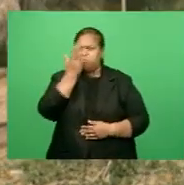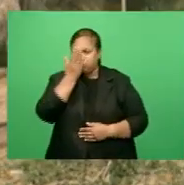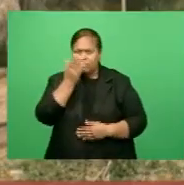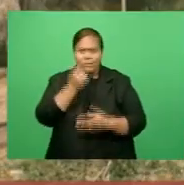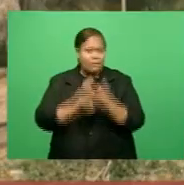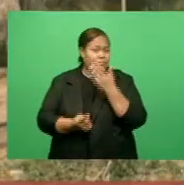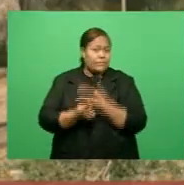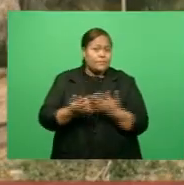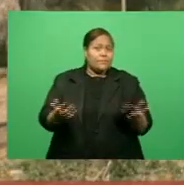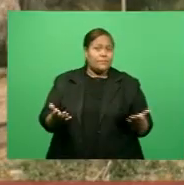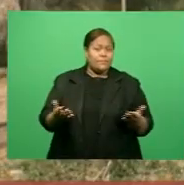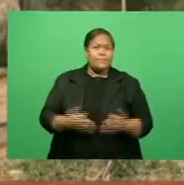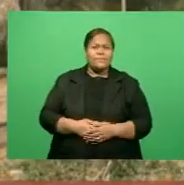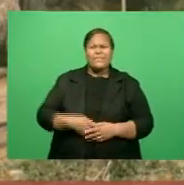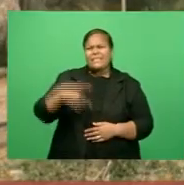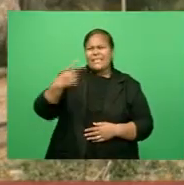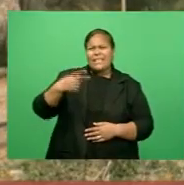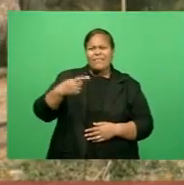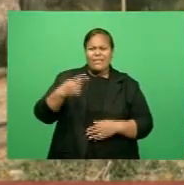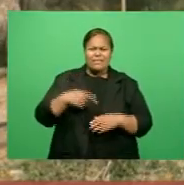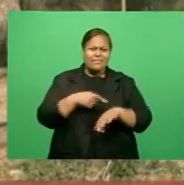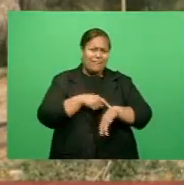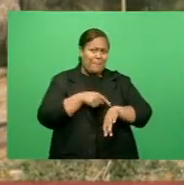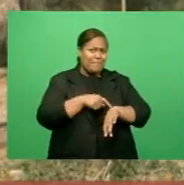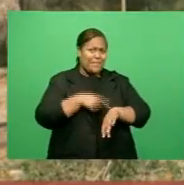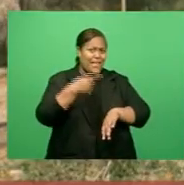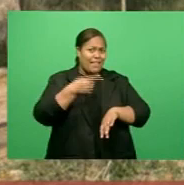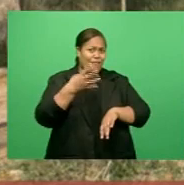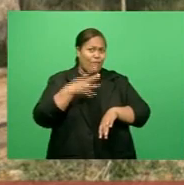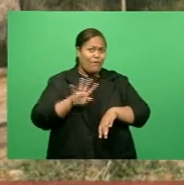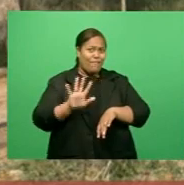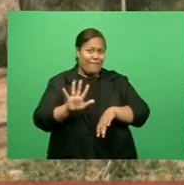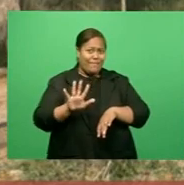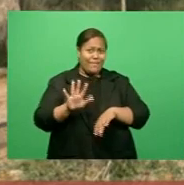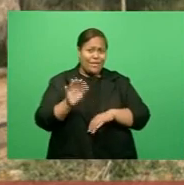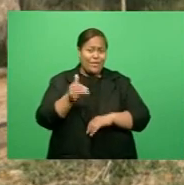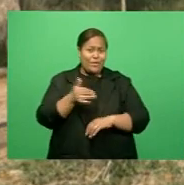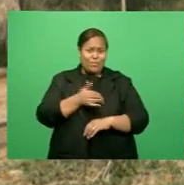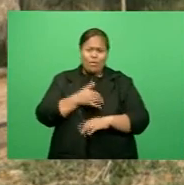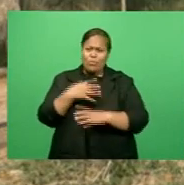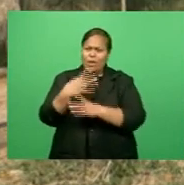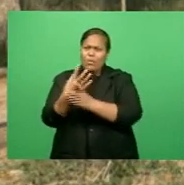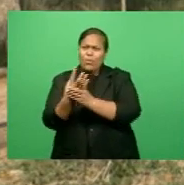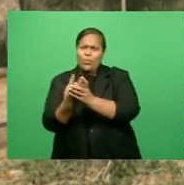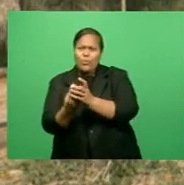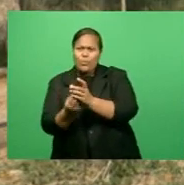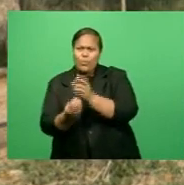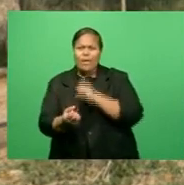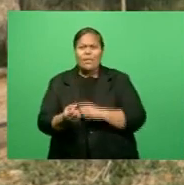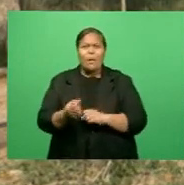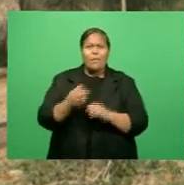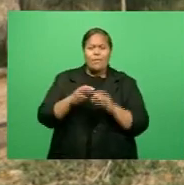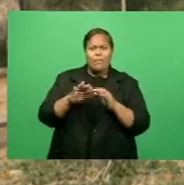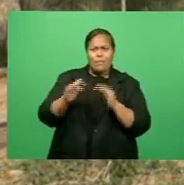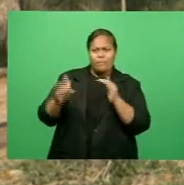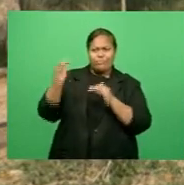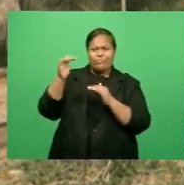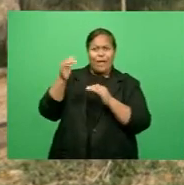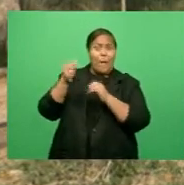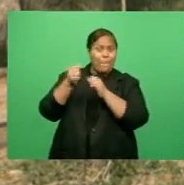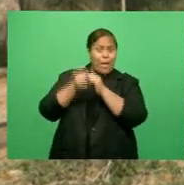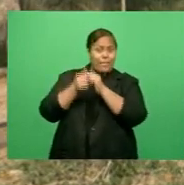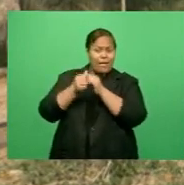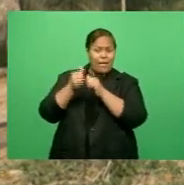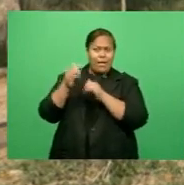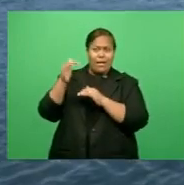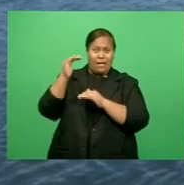was around 11:45, like when they started to drown the big brother. He went for the